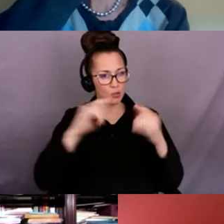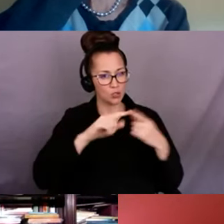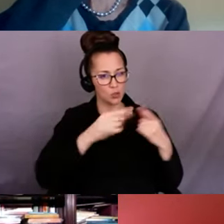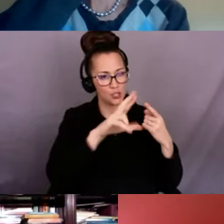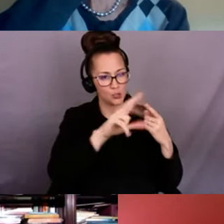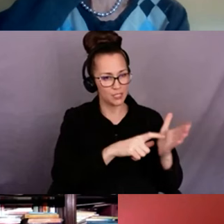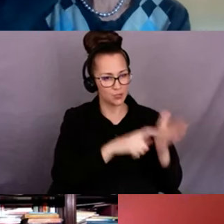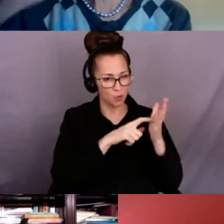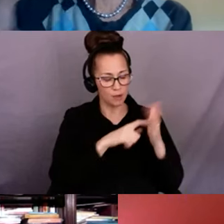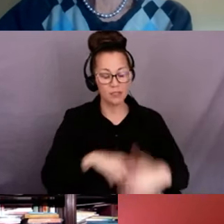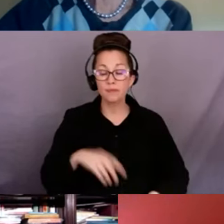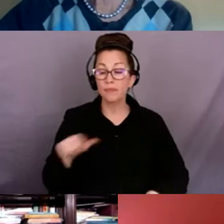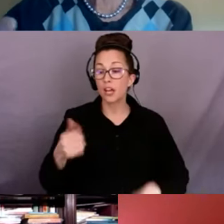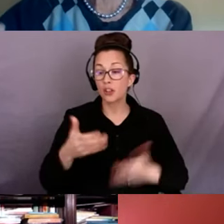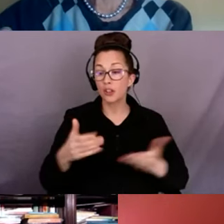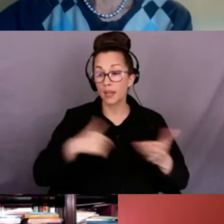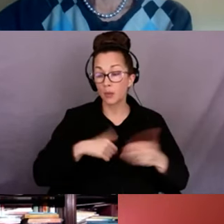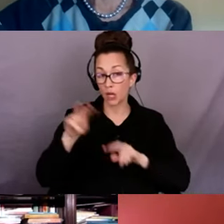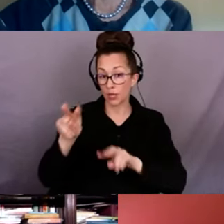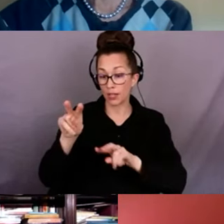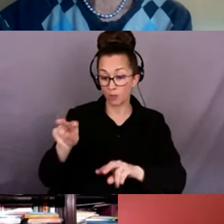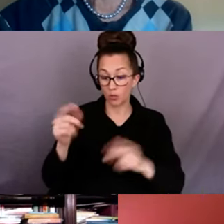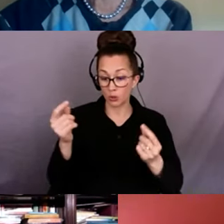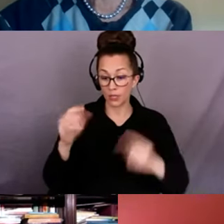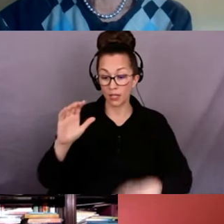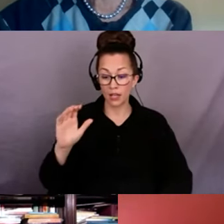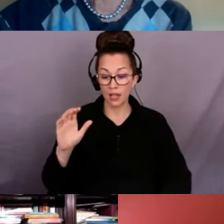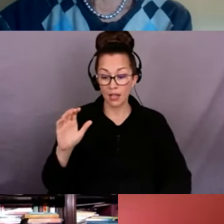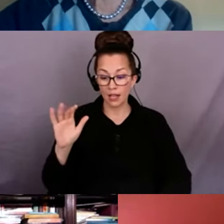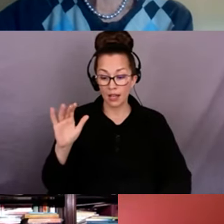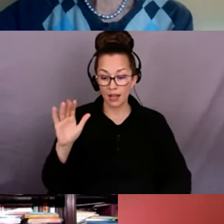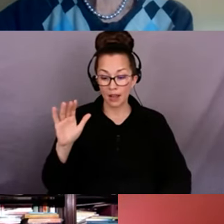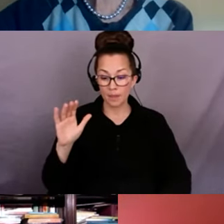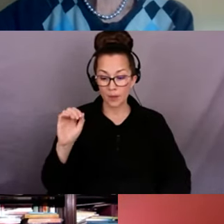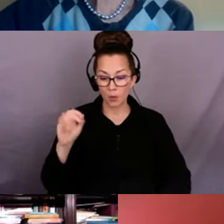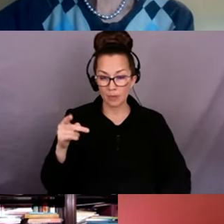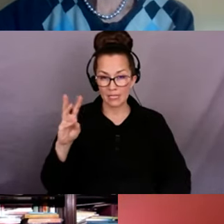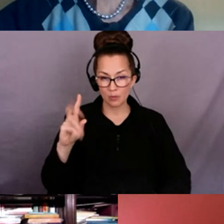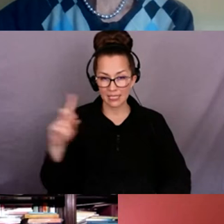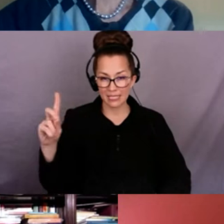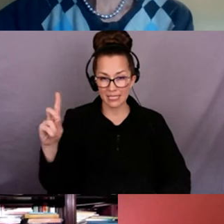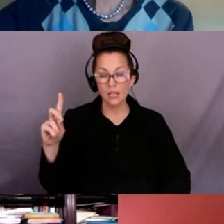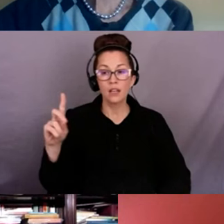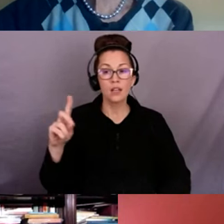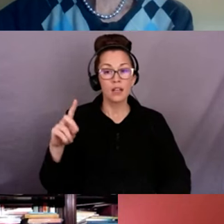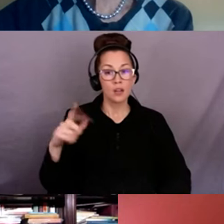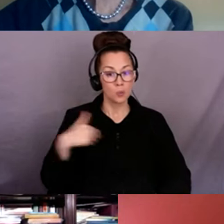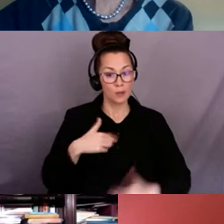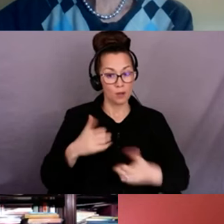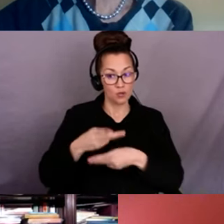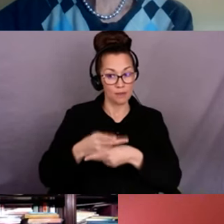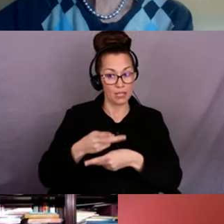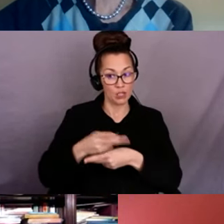are looking to do, at OPWDD, and I think somebody touched on it when they were speaking, was to make sure that